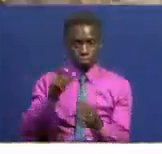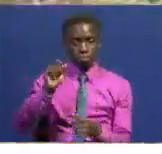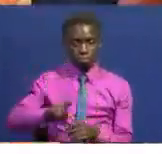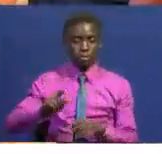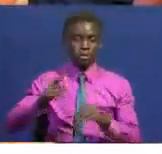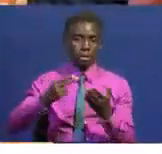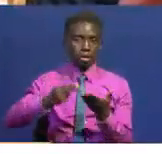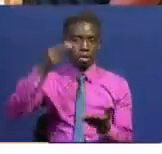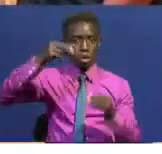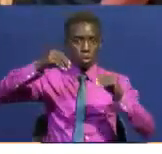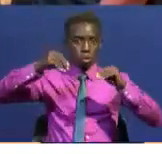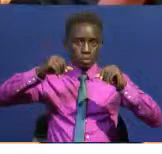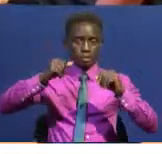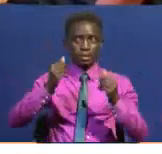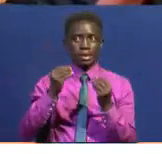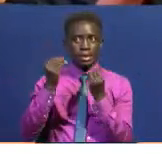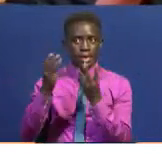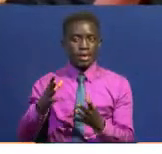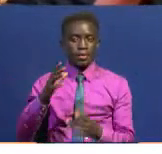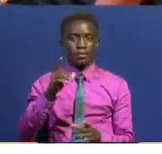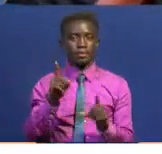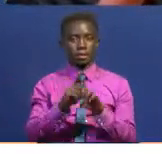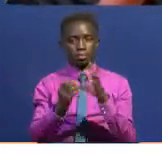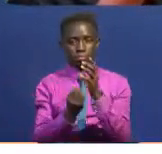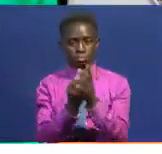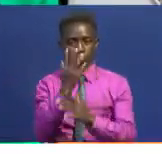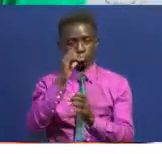them high yields.